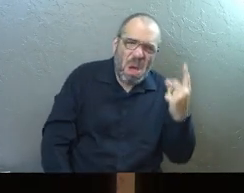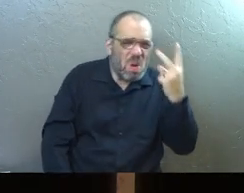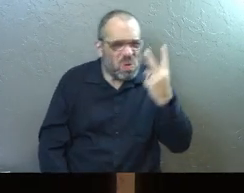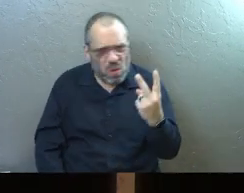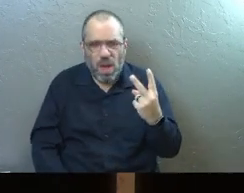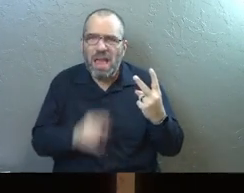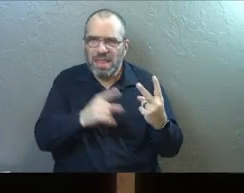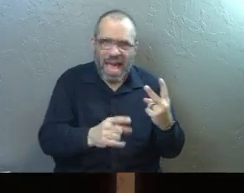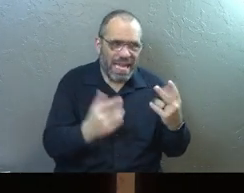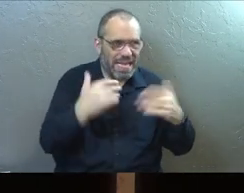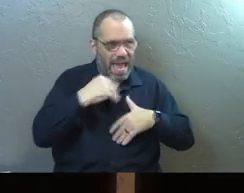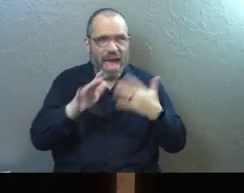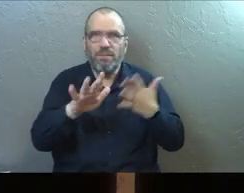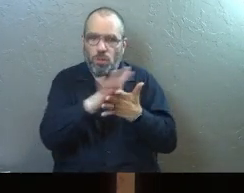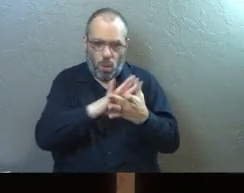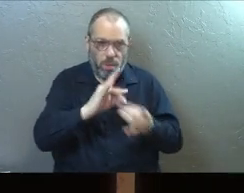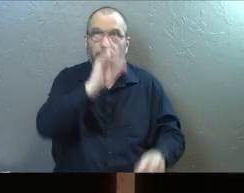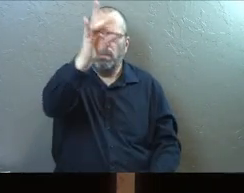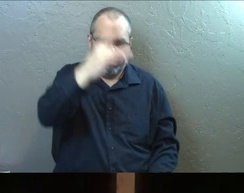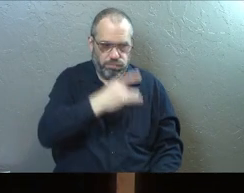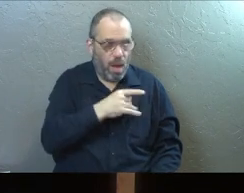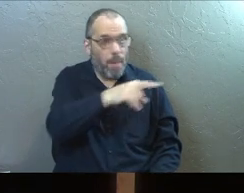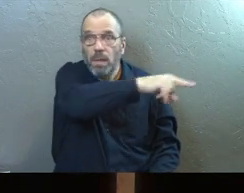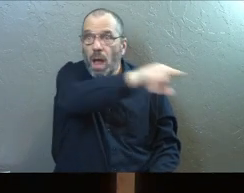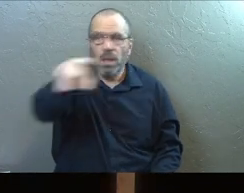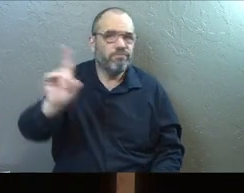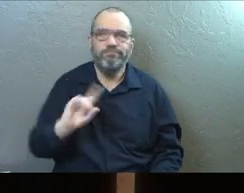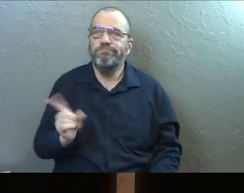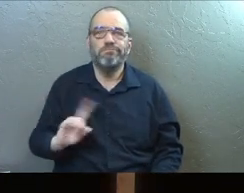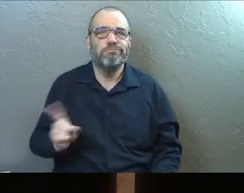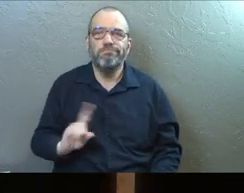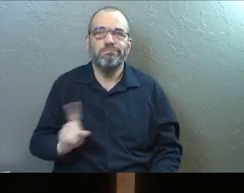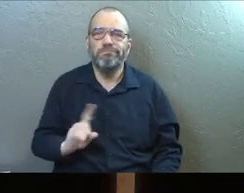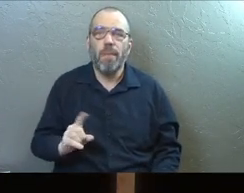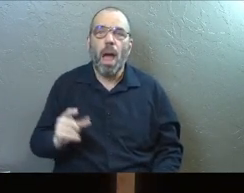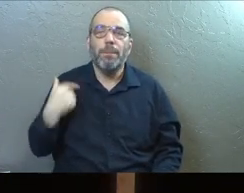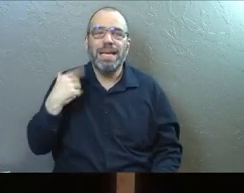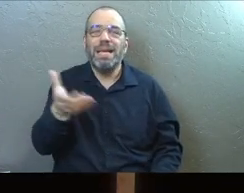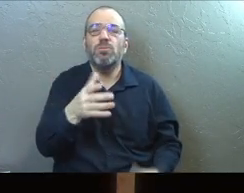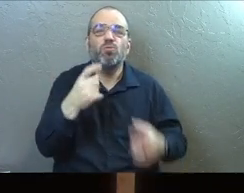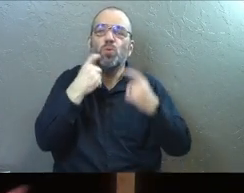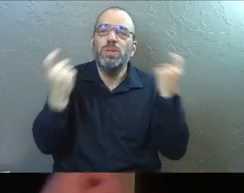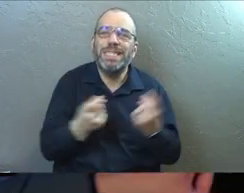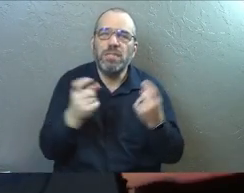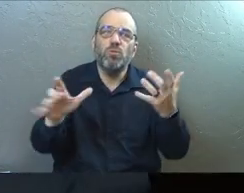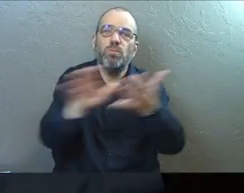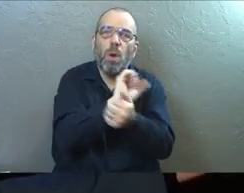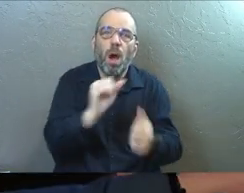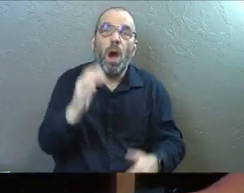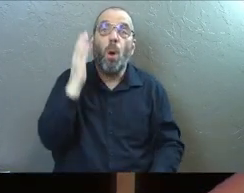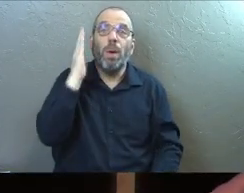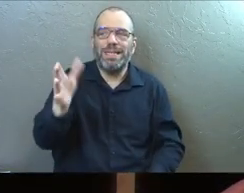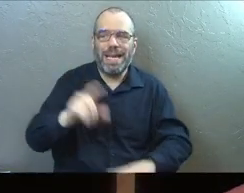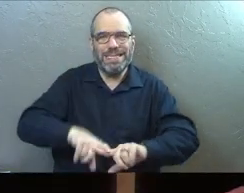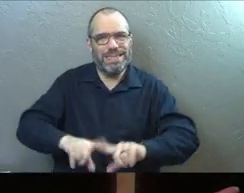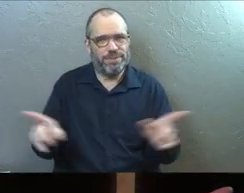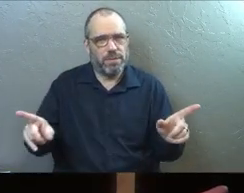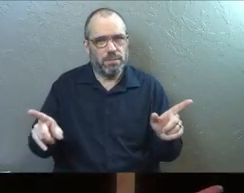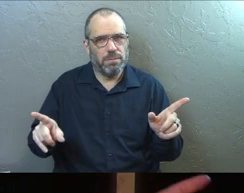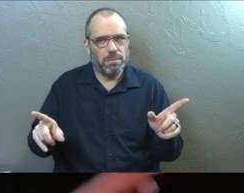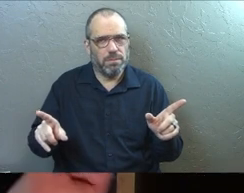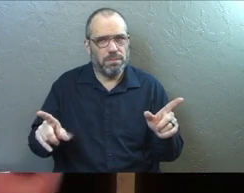the nation. They get to have the Holy Spirit. Nobody else does because we're all so broken. One day that's going to be different, he